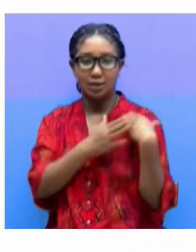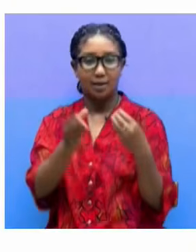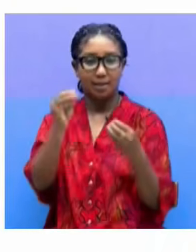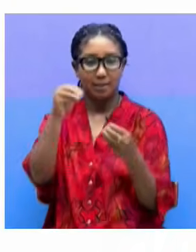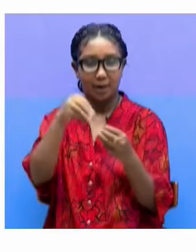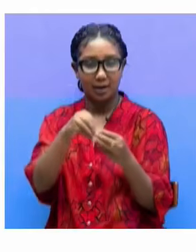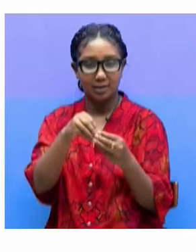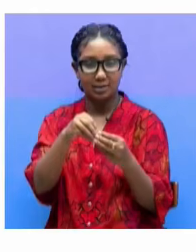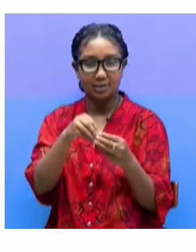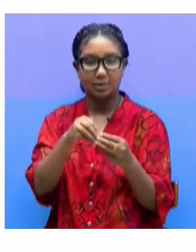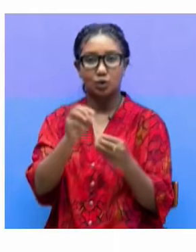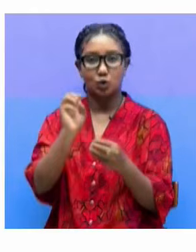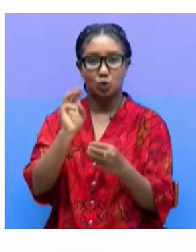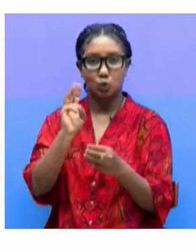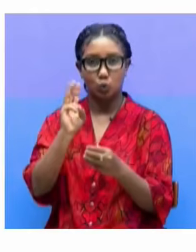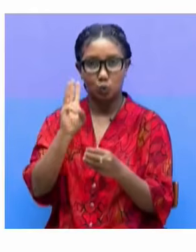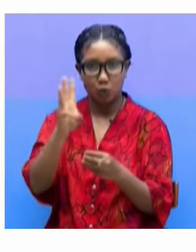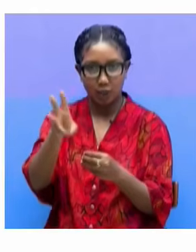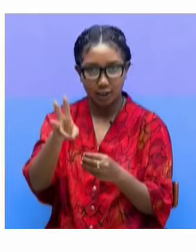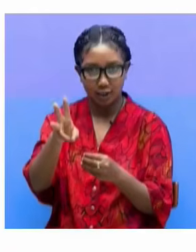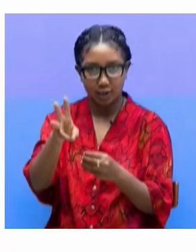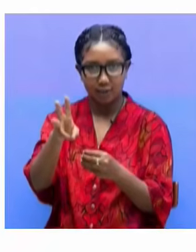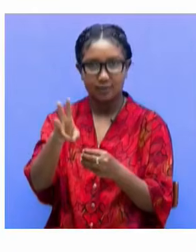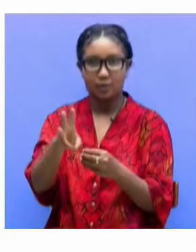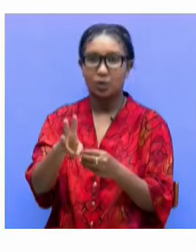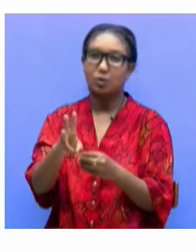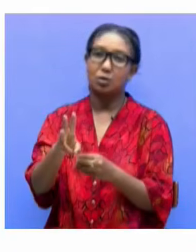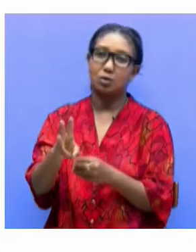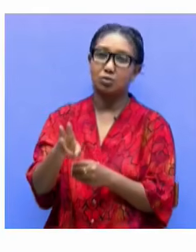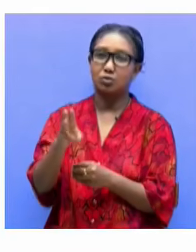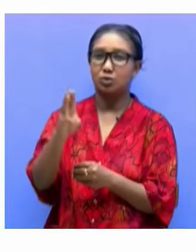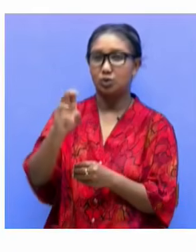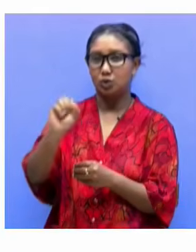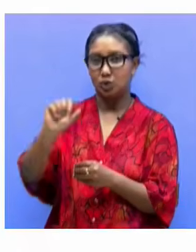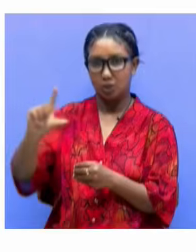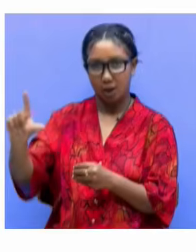plus will, yeah, shall,